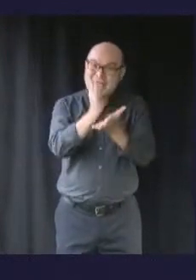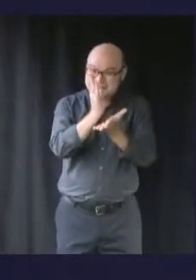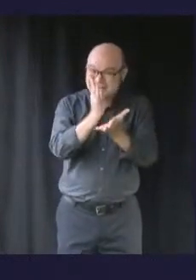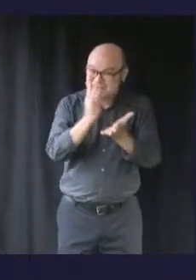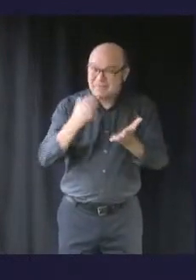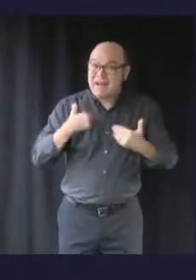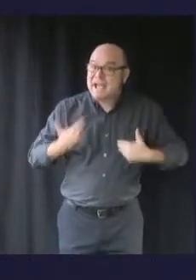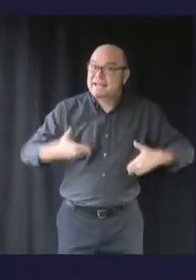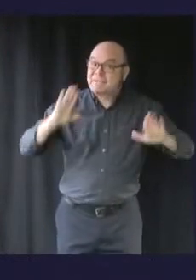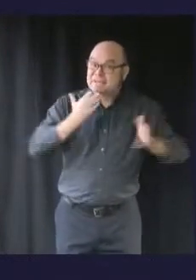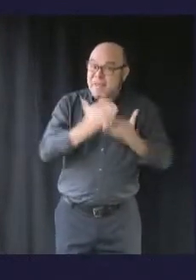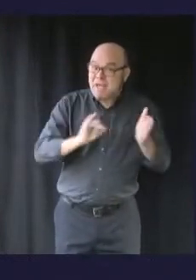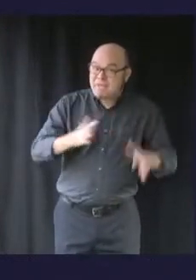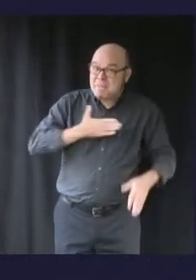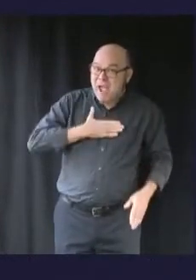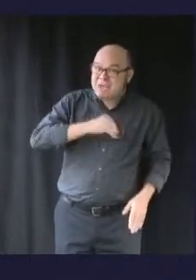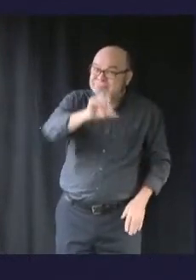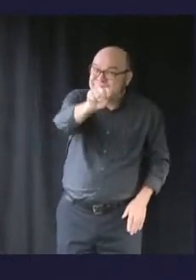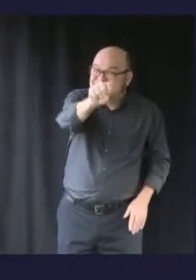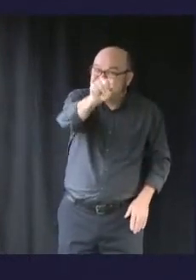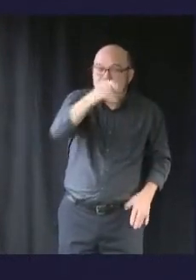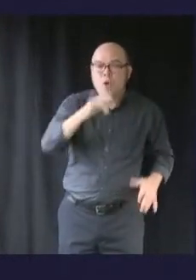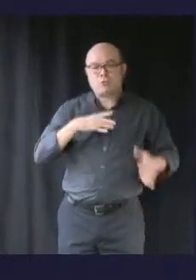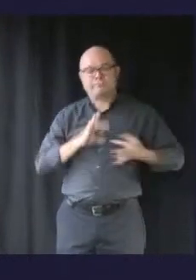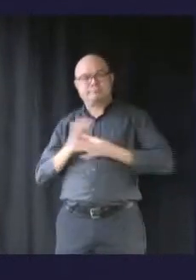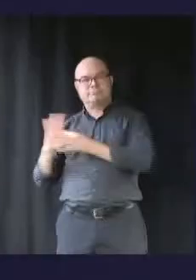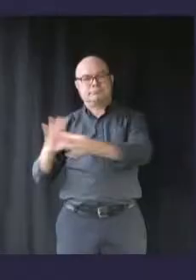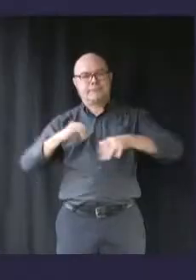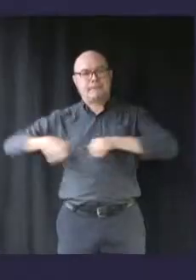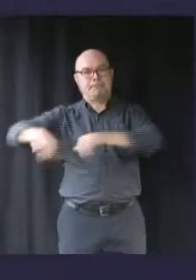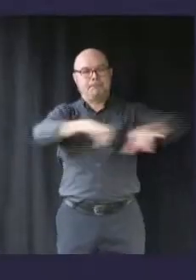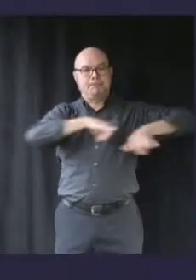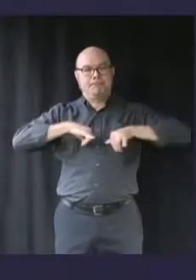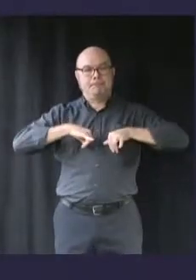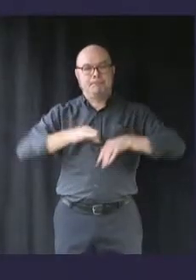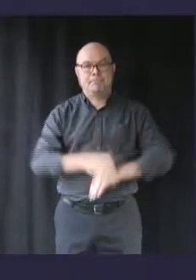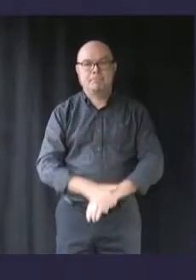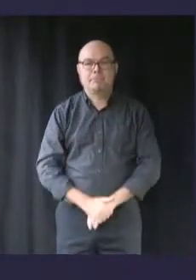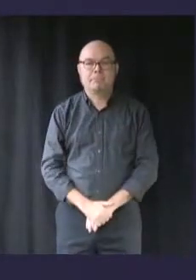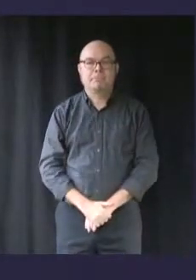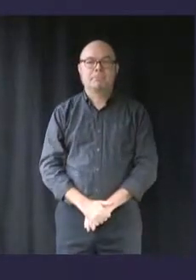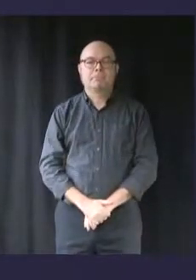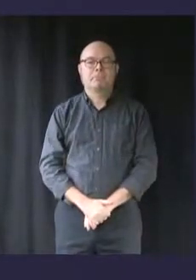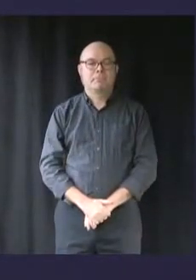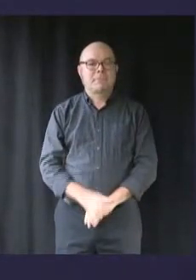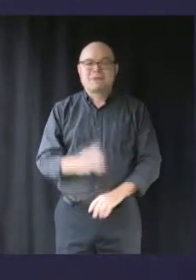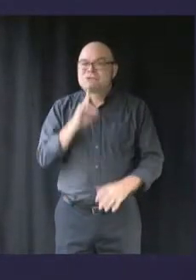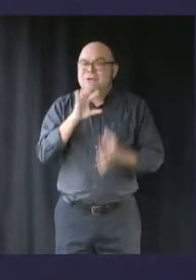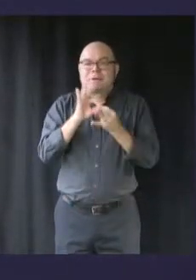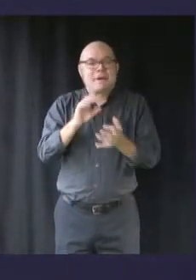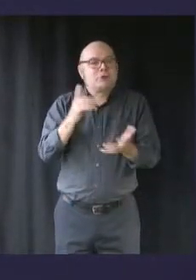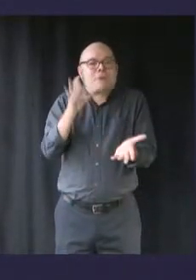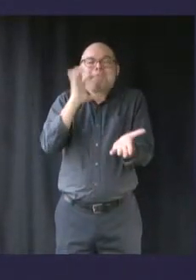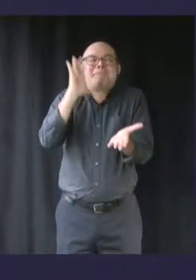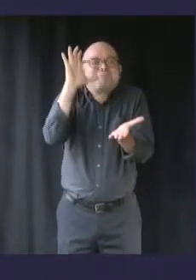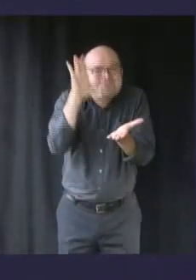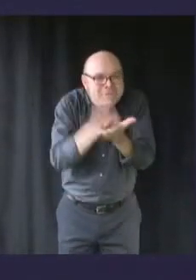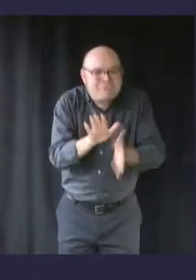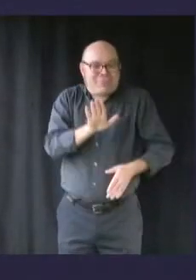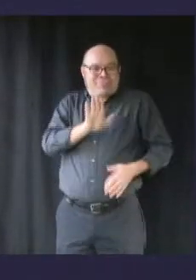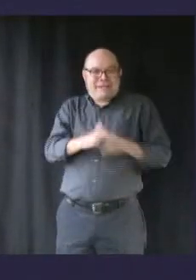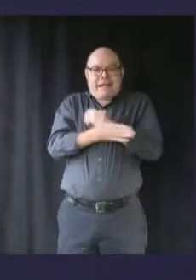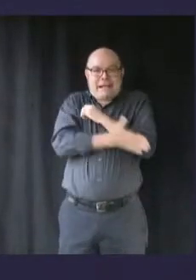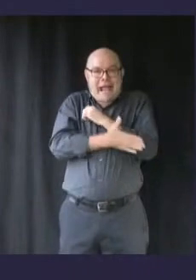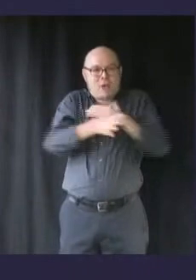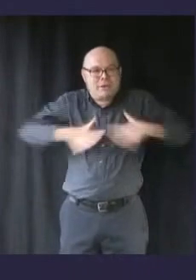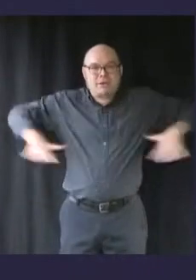That's the radical idea at the core of the founding of our nation. As I said, that all men and women are created equal. We really are endowed